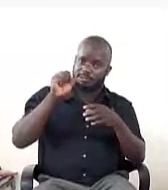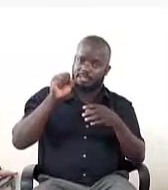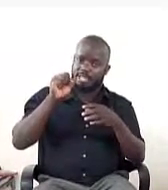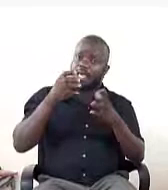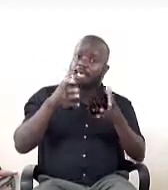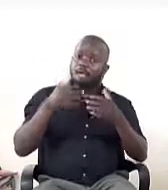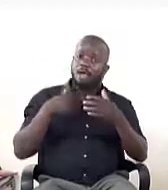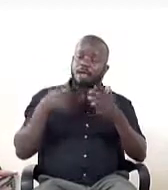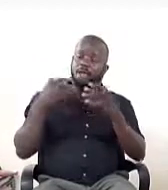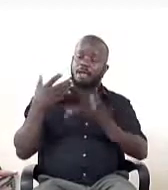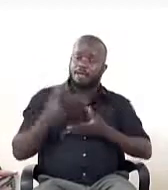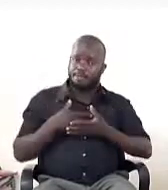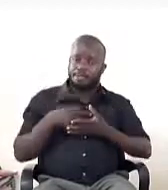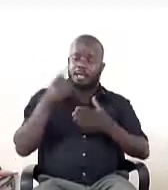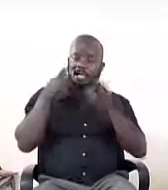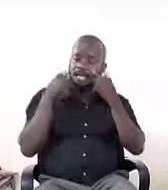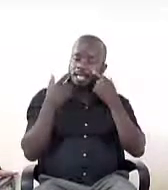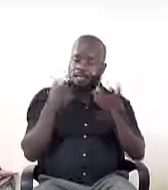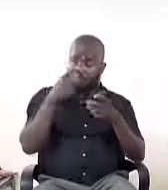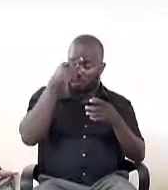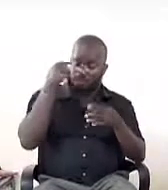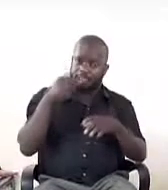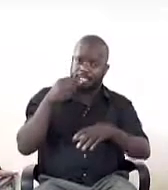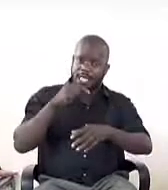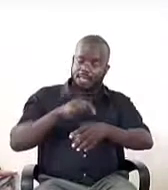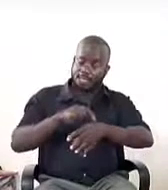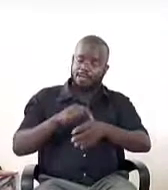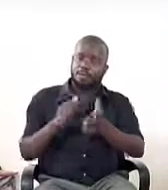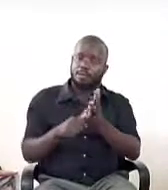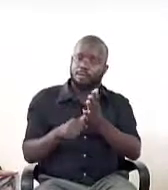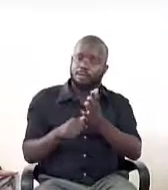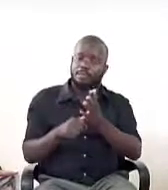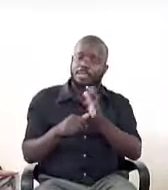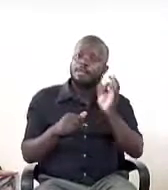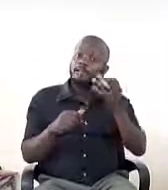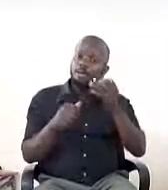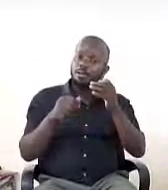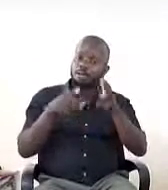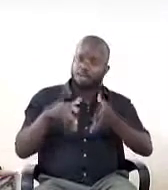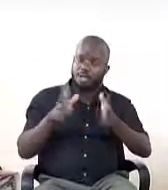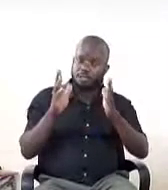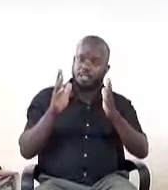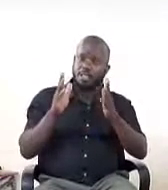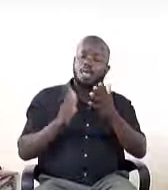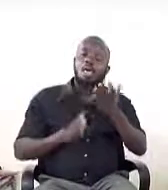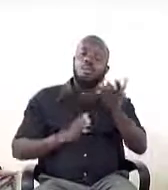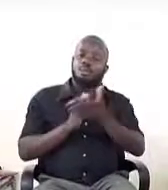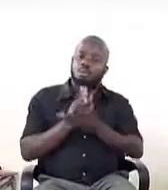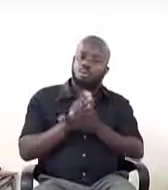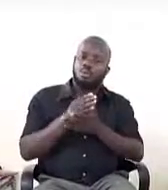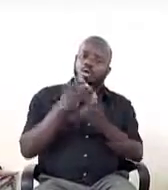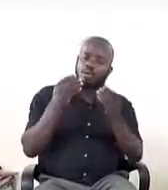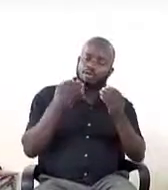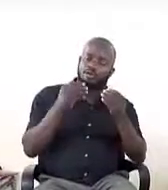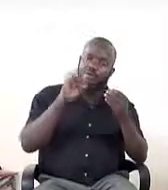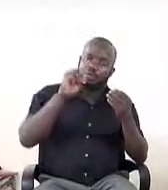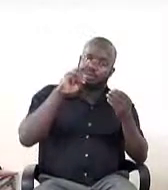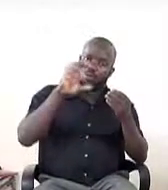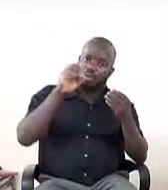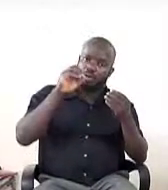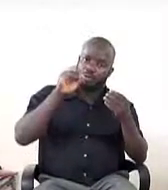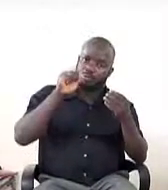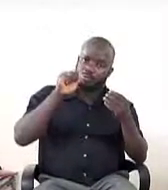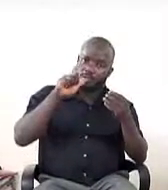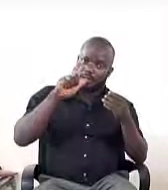with a cut knee. The third way that HIV can get into the bloodstream is through soft mucosal